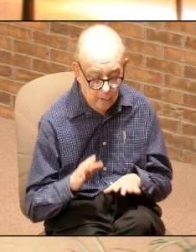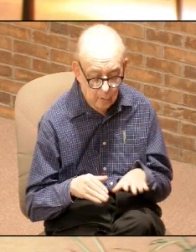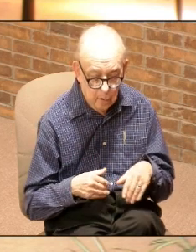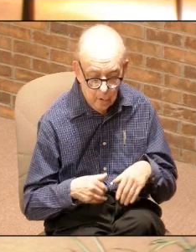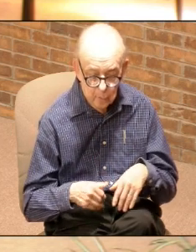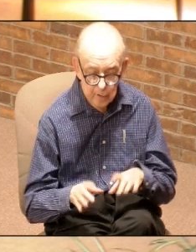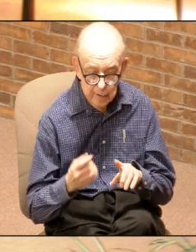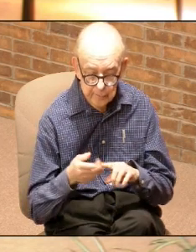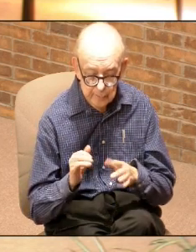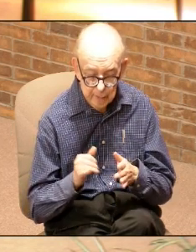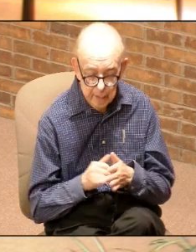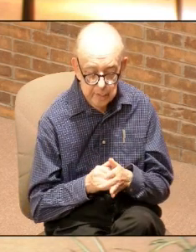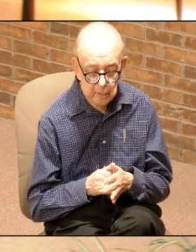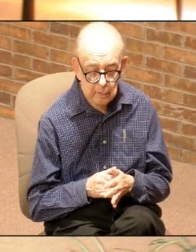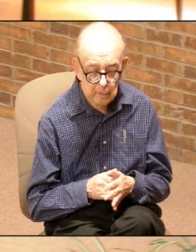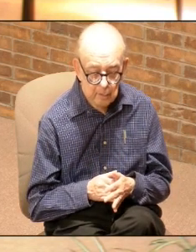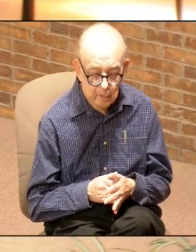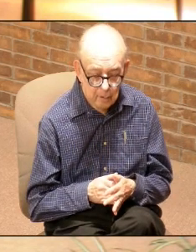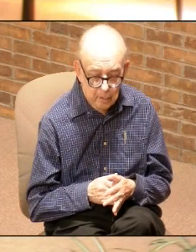it.